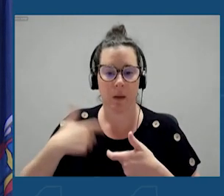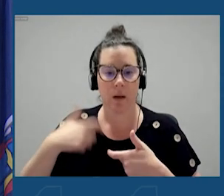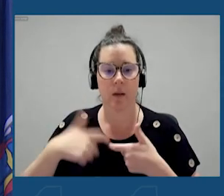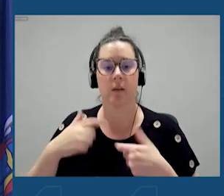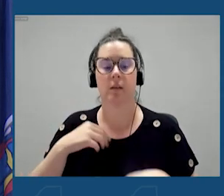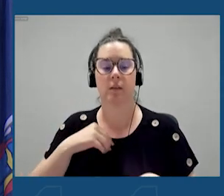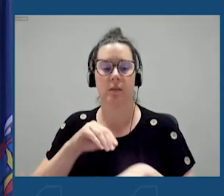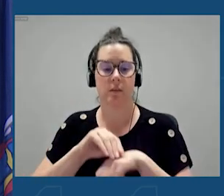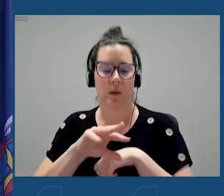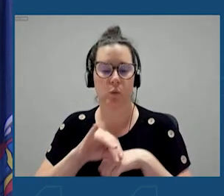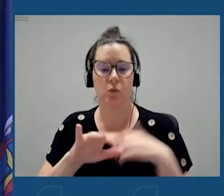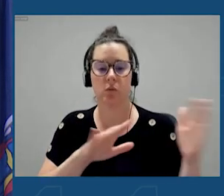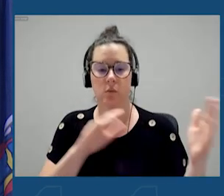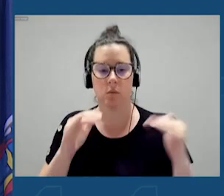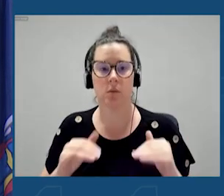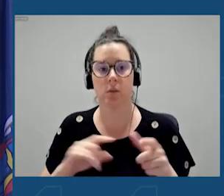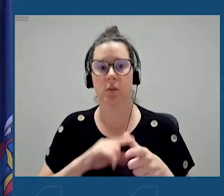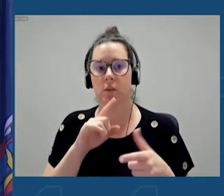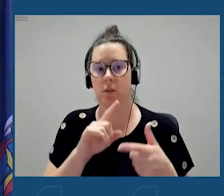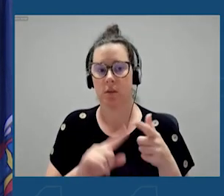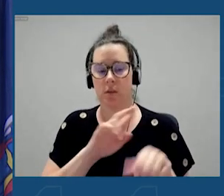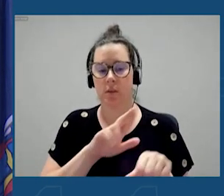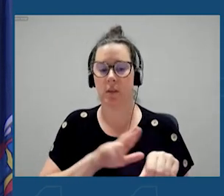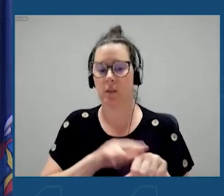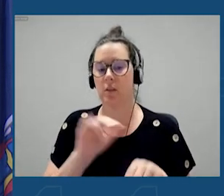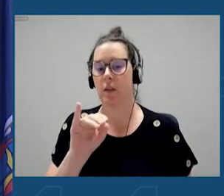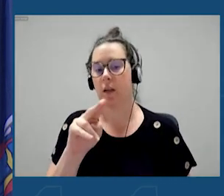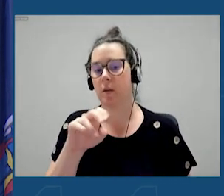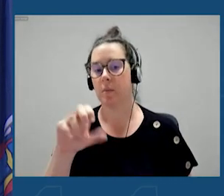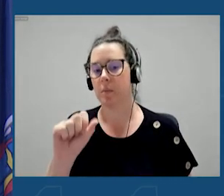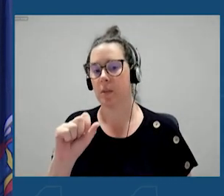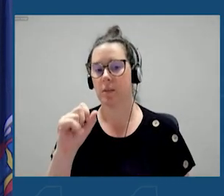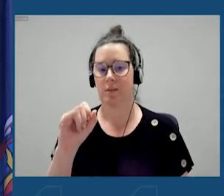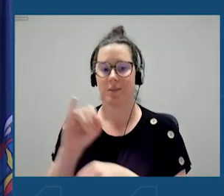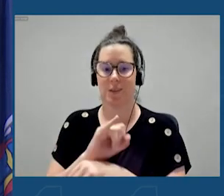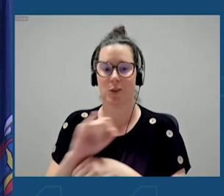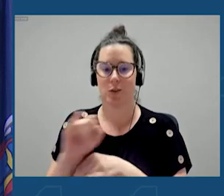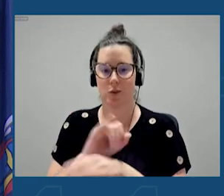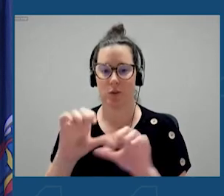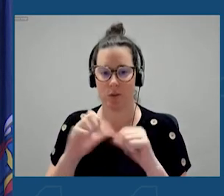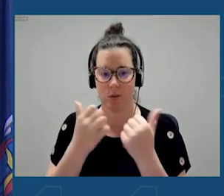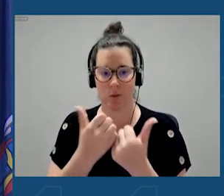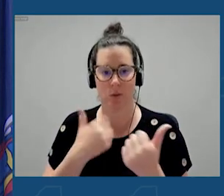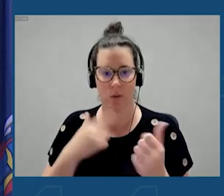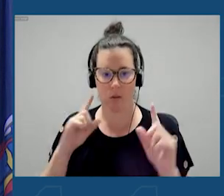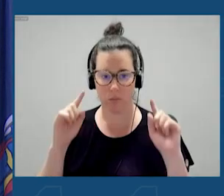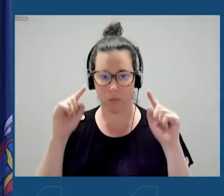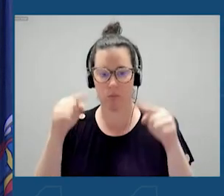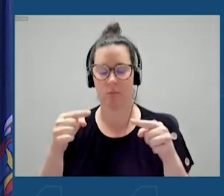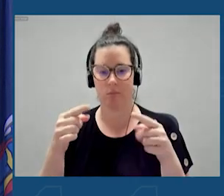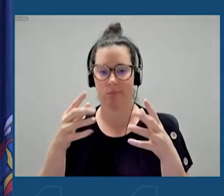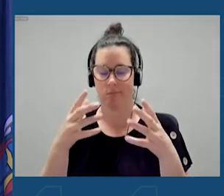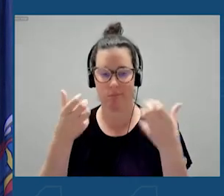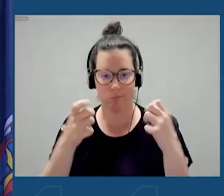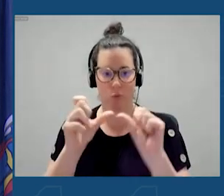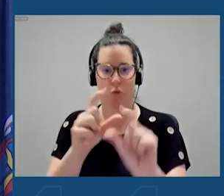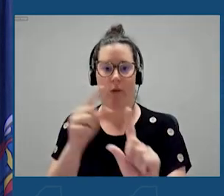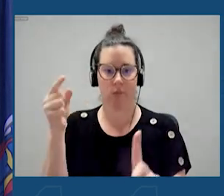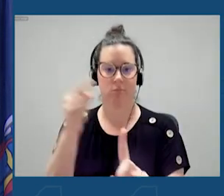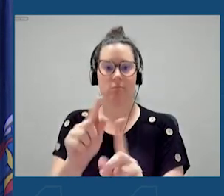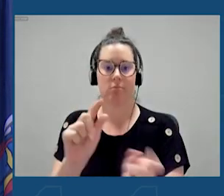Association, and the National Cannabis Industry Association in our efforts to bring an equitable change to the cannabis